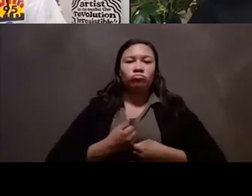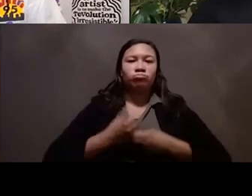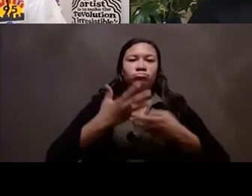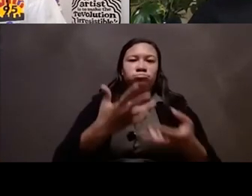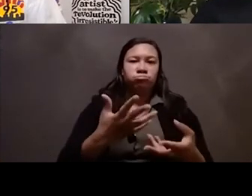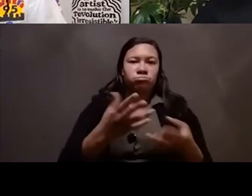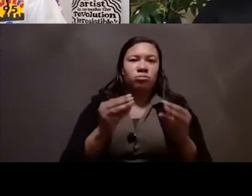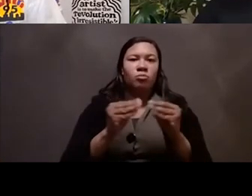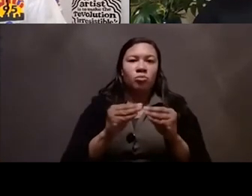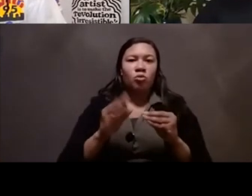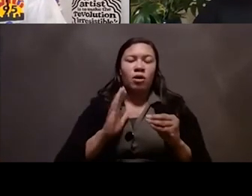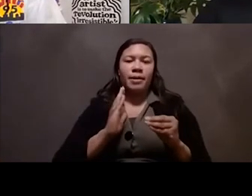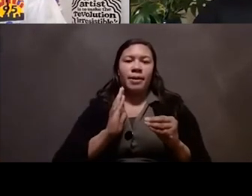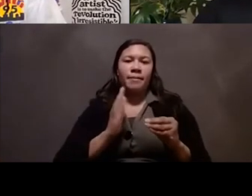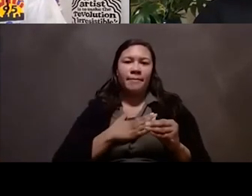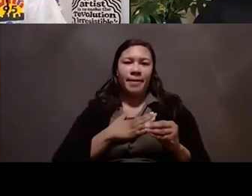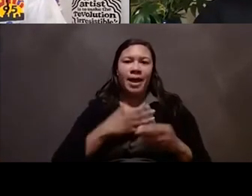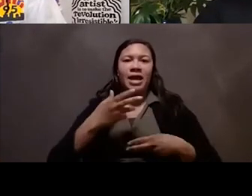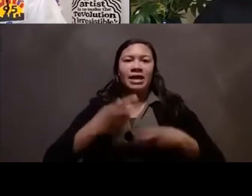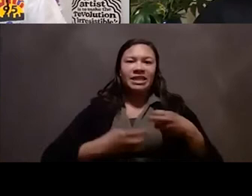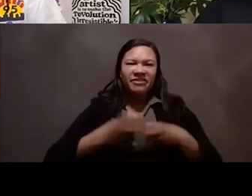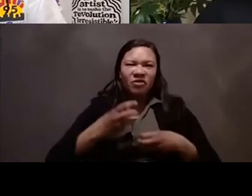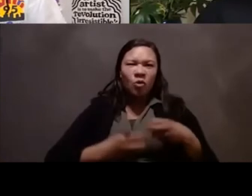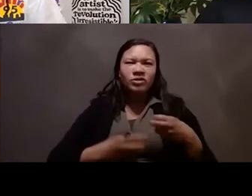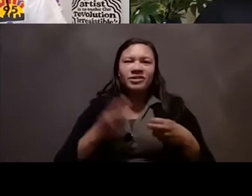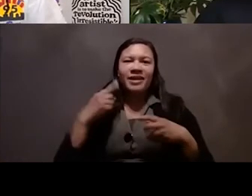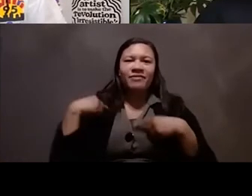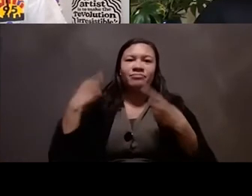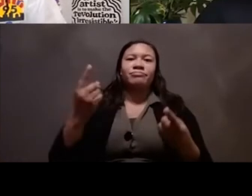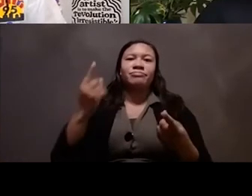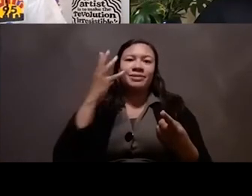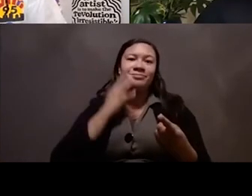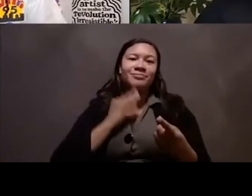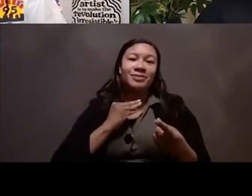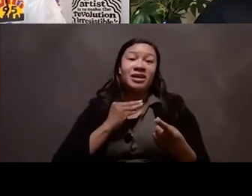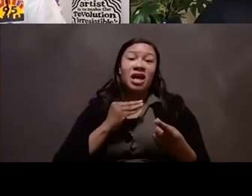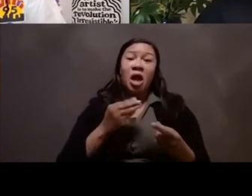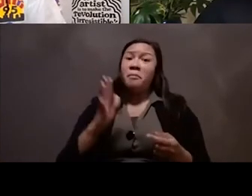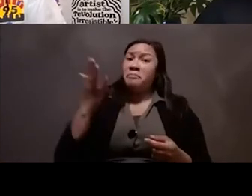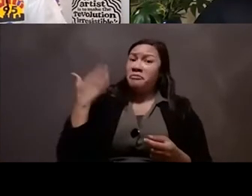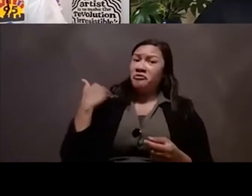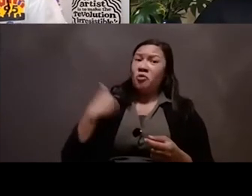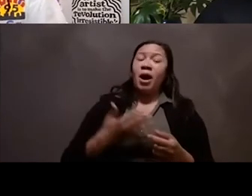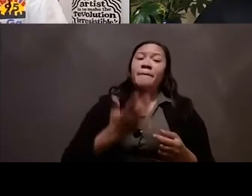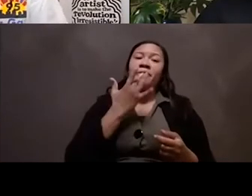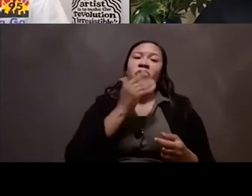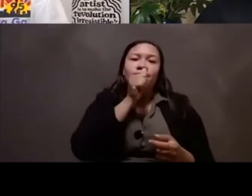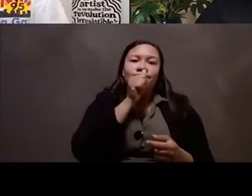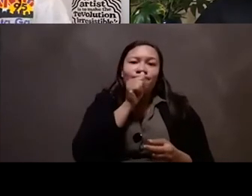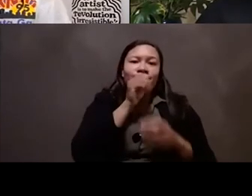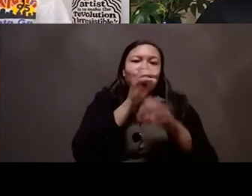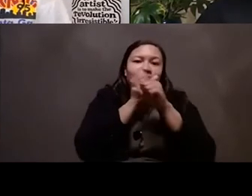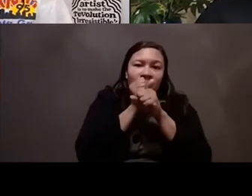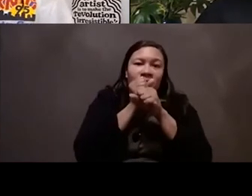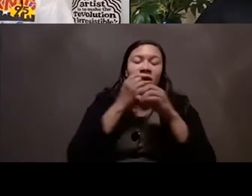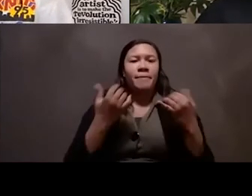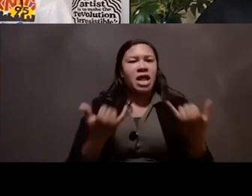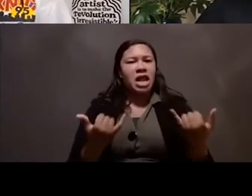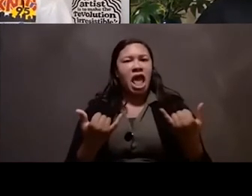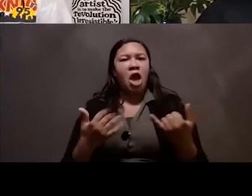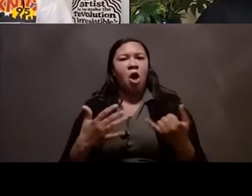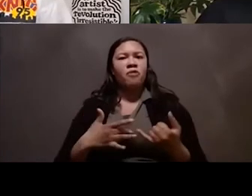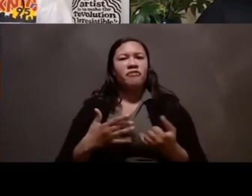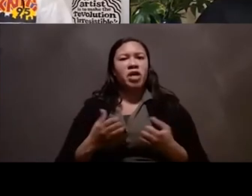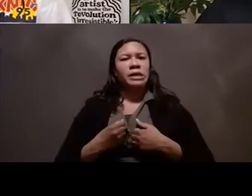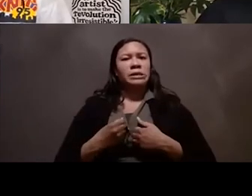year than I probably would have ever done publicly before. And also feeling so okay with